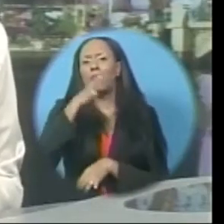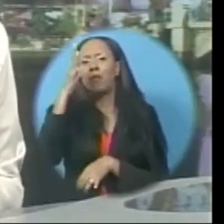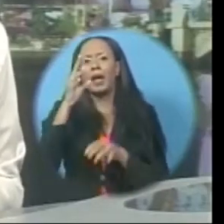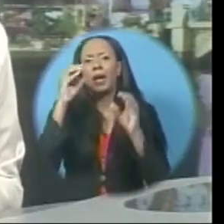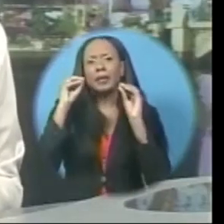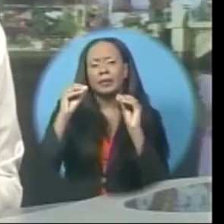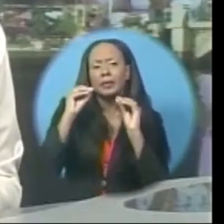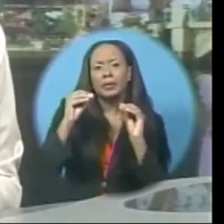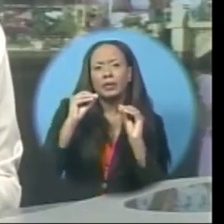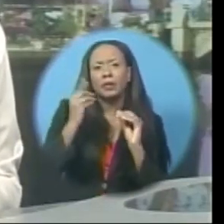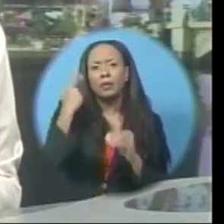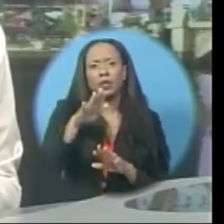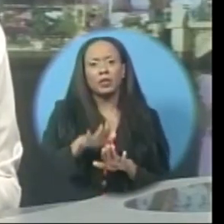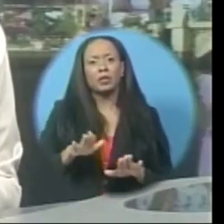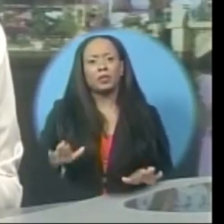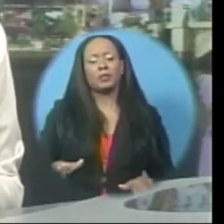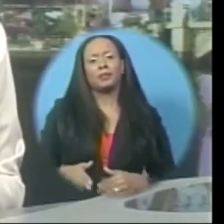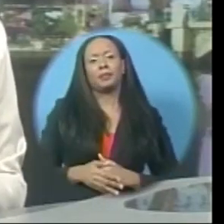of children.